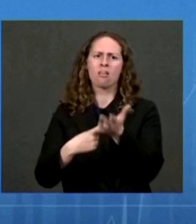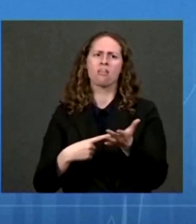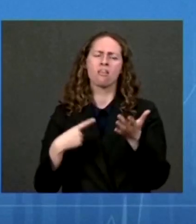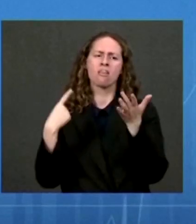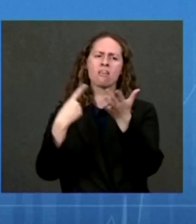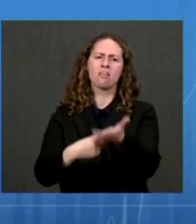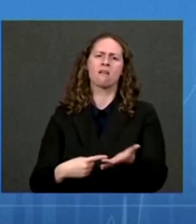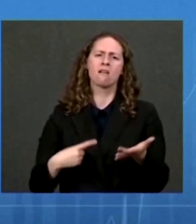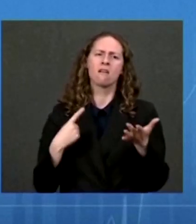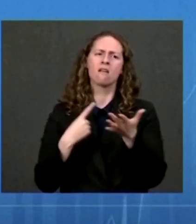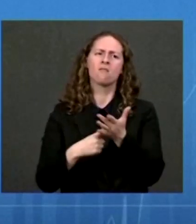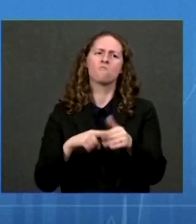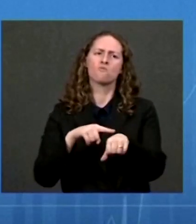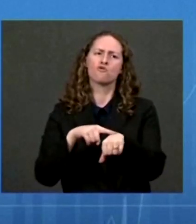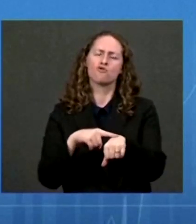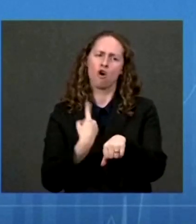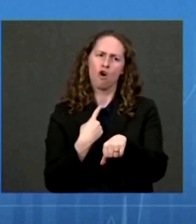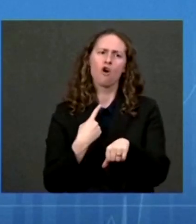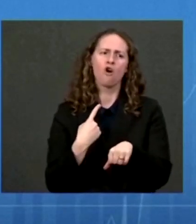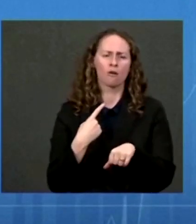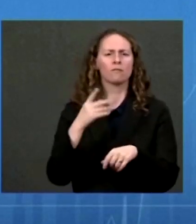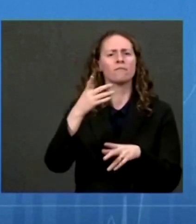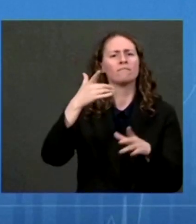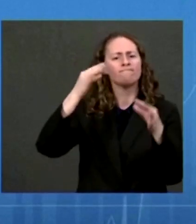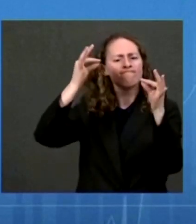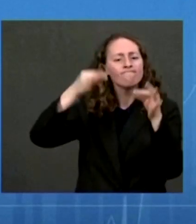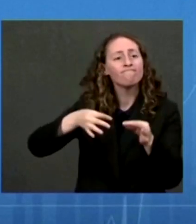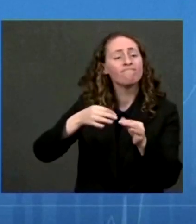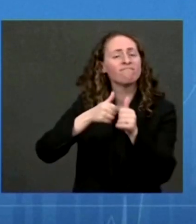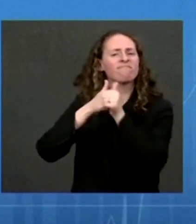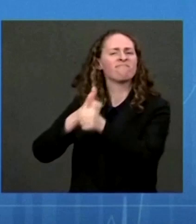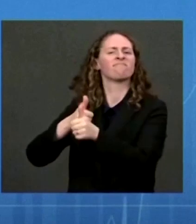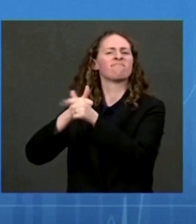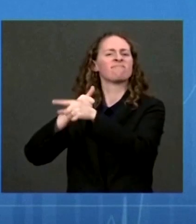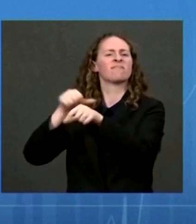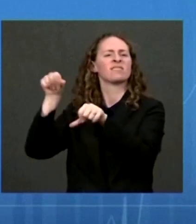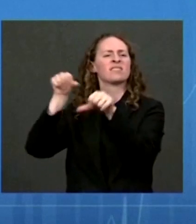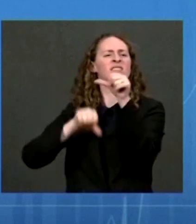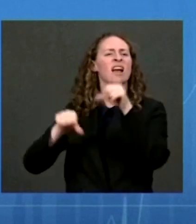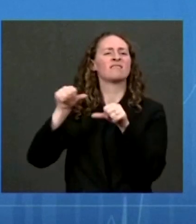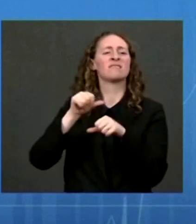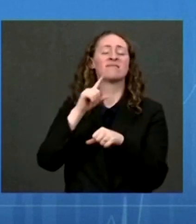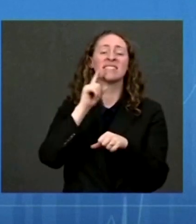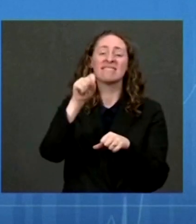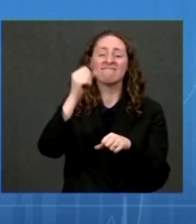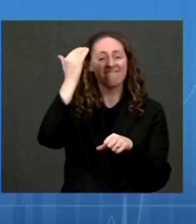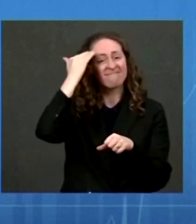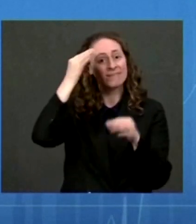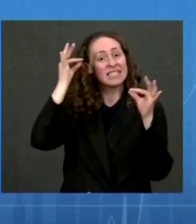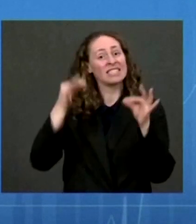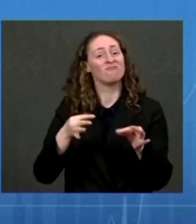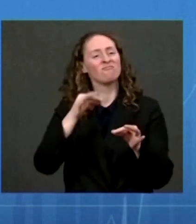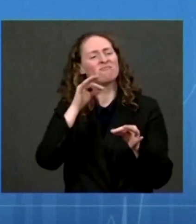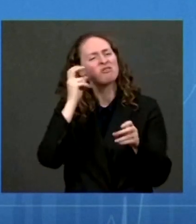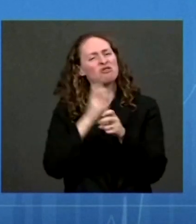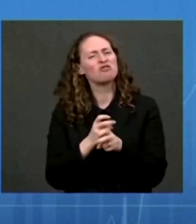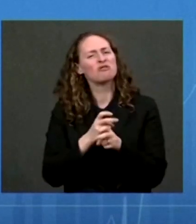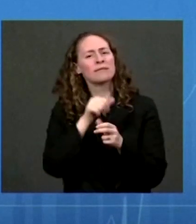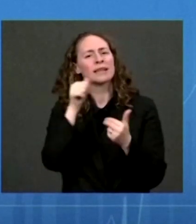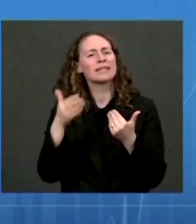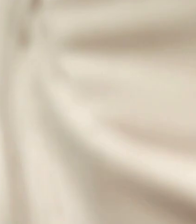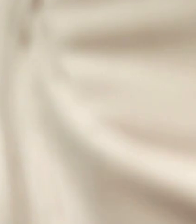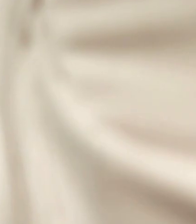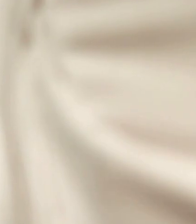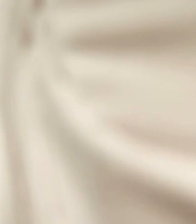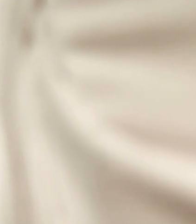This was a scientific close call. In that situation, it was my call to make. The U.S. Centers for Disease Control and Prevention